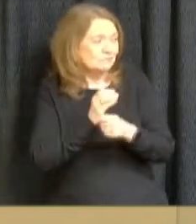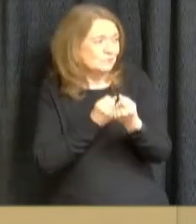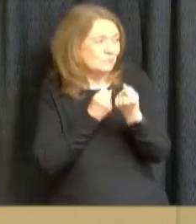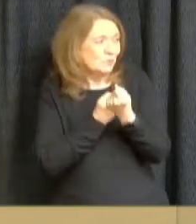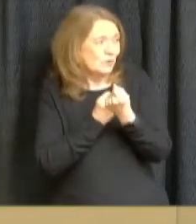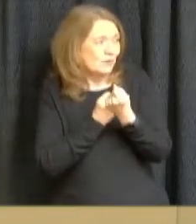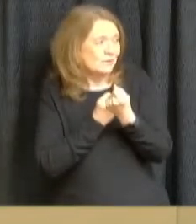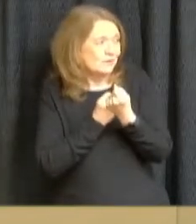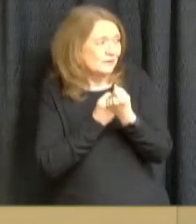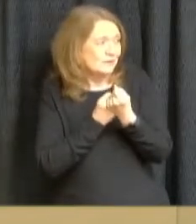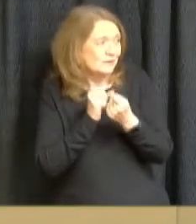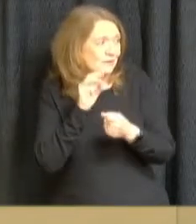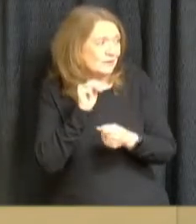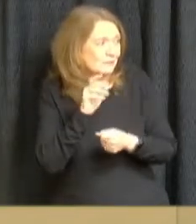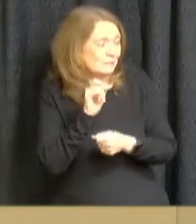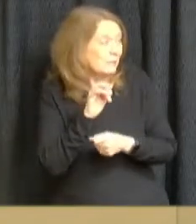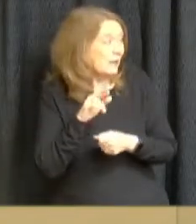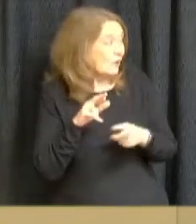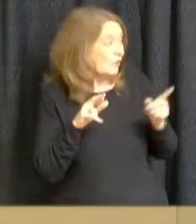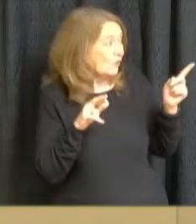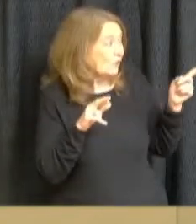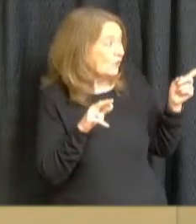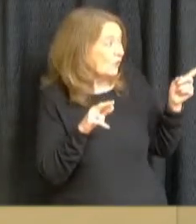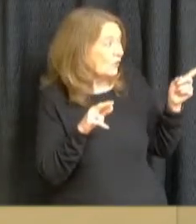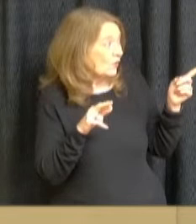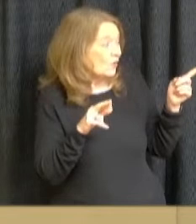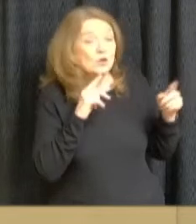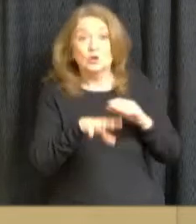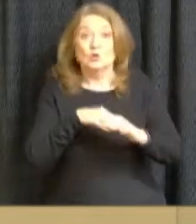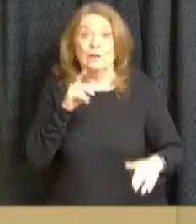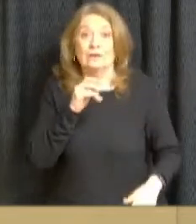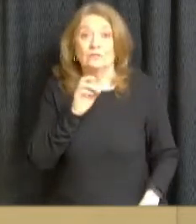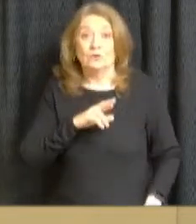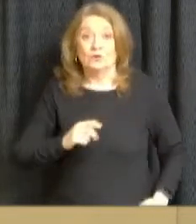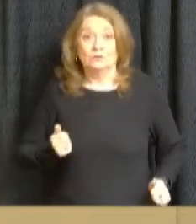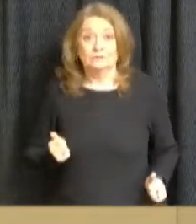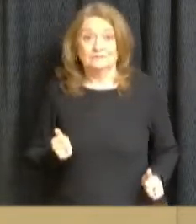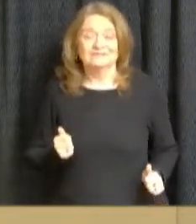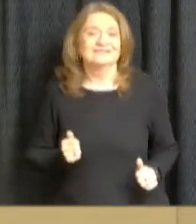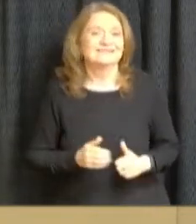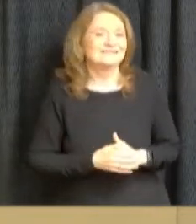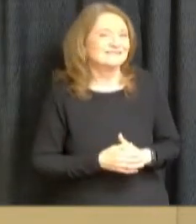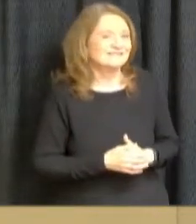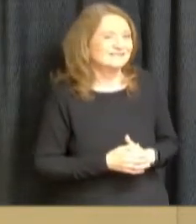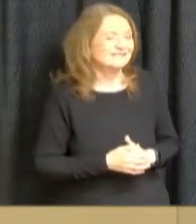well. Mayor? You're out of order, Mr. Chairman.